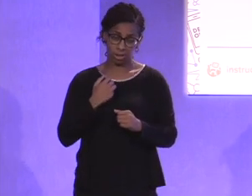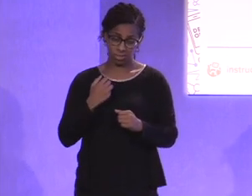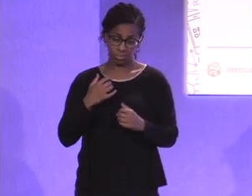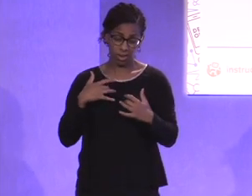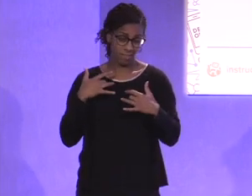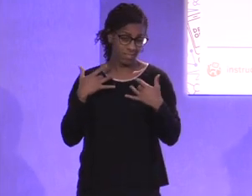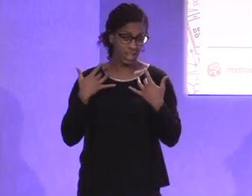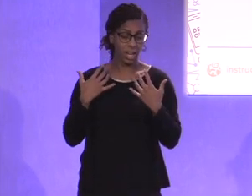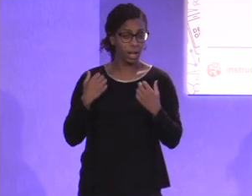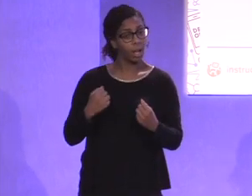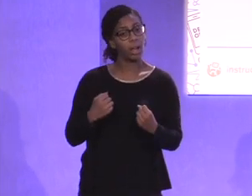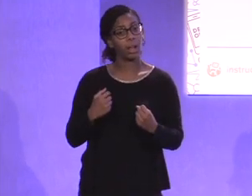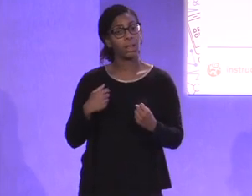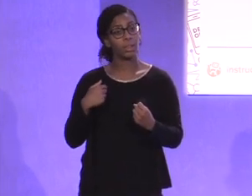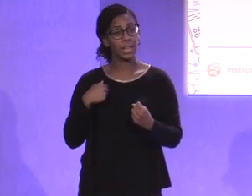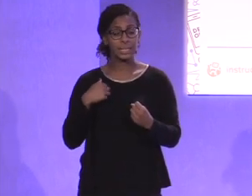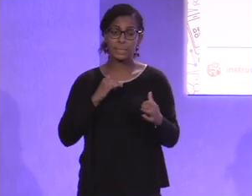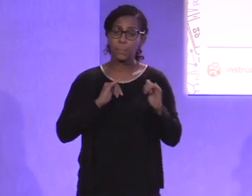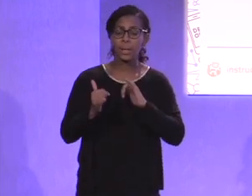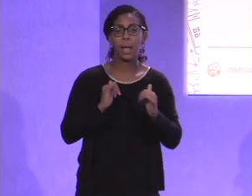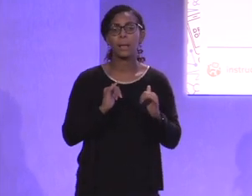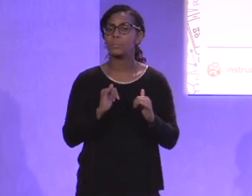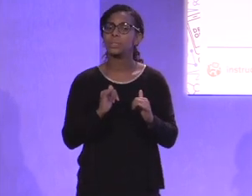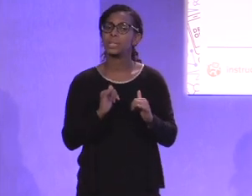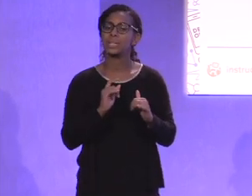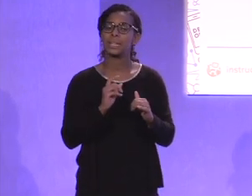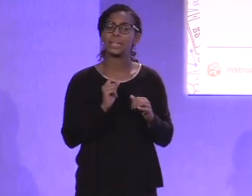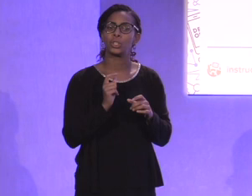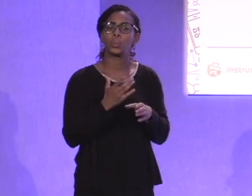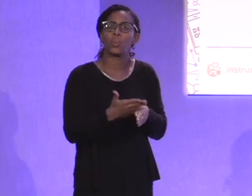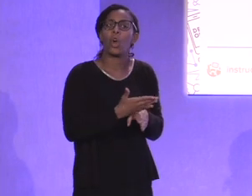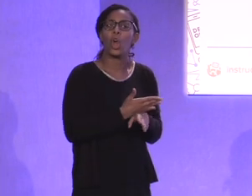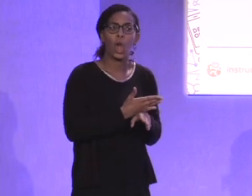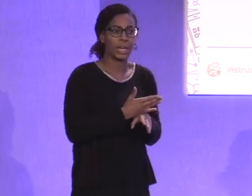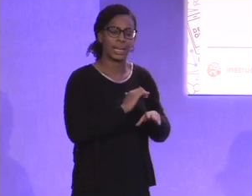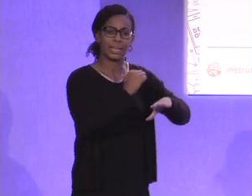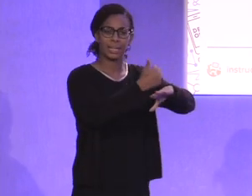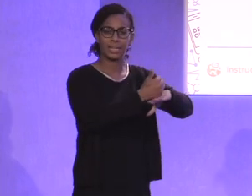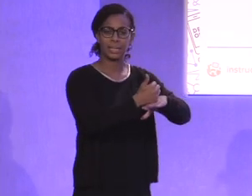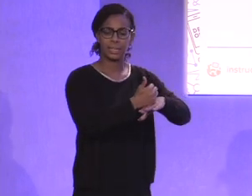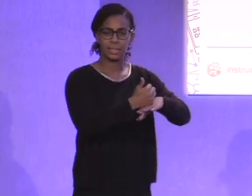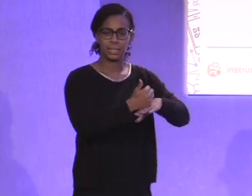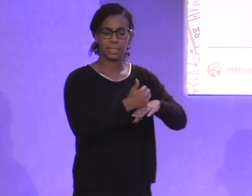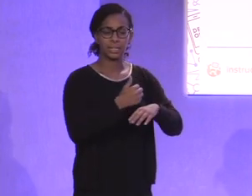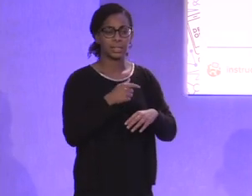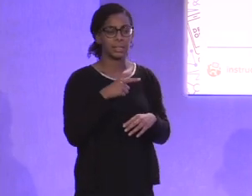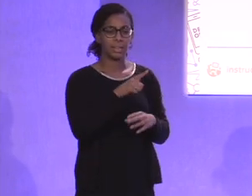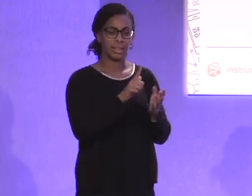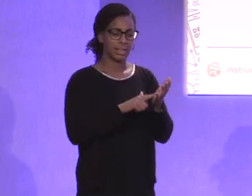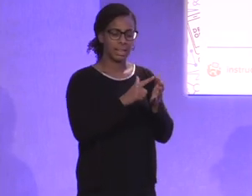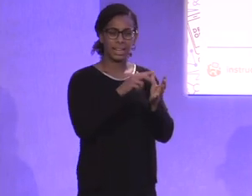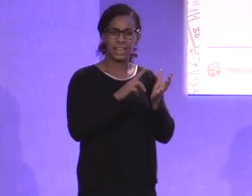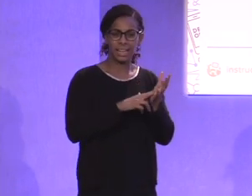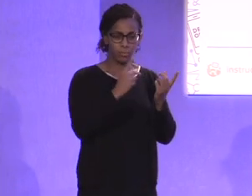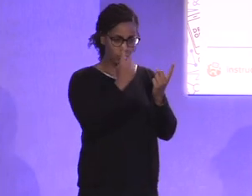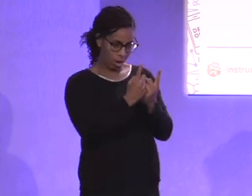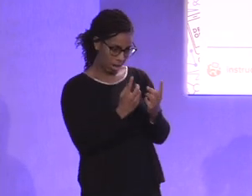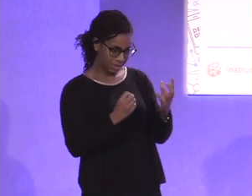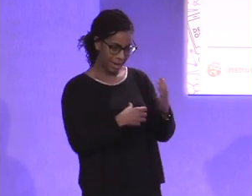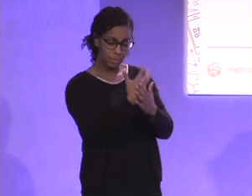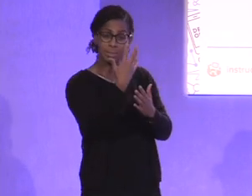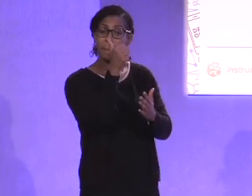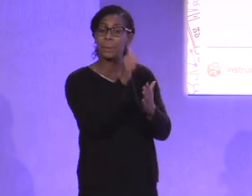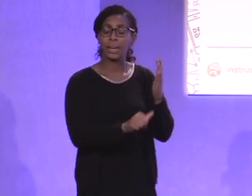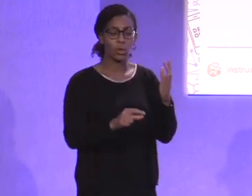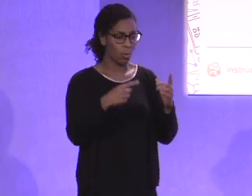it's become my conviction that there's a time when this is too early. In lean product development, in the beginning, you're iterating fast. You want to